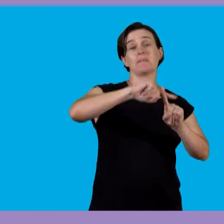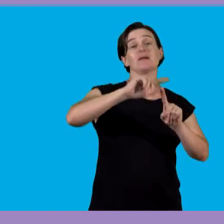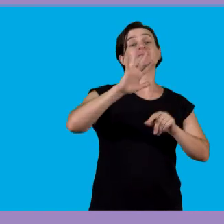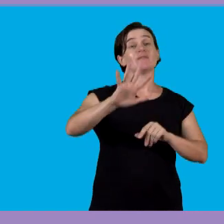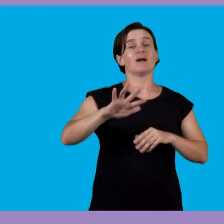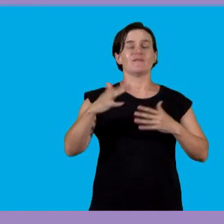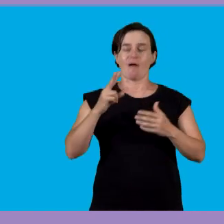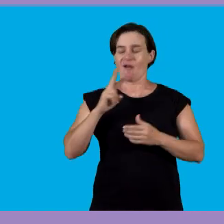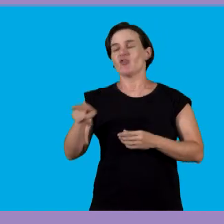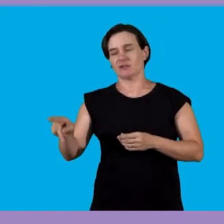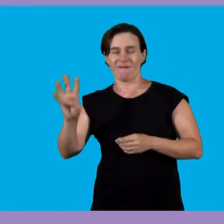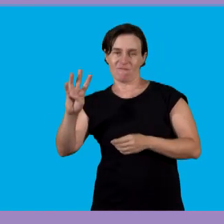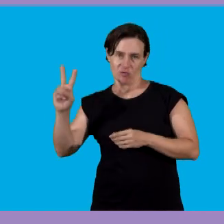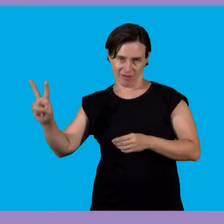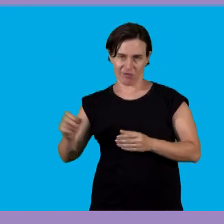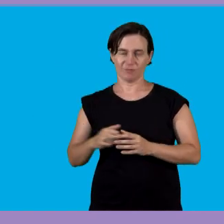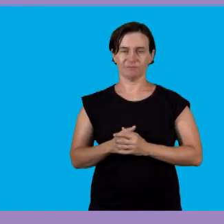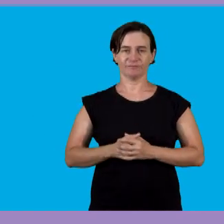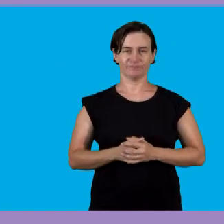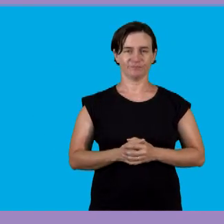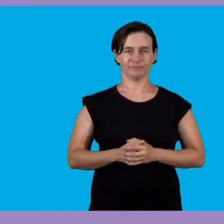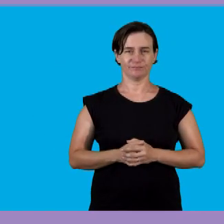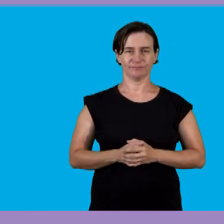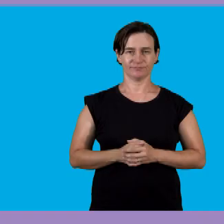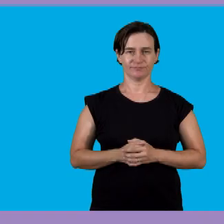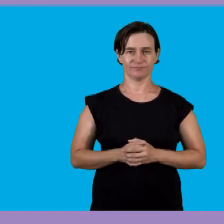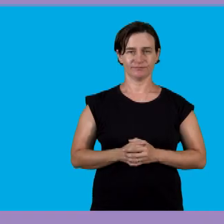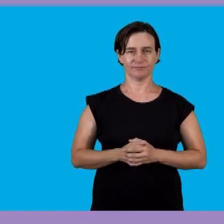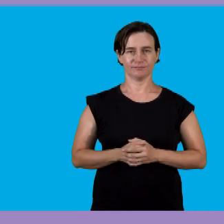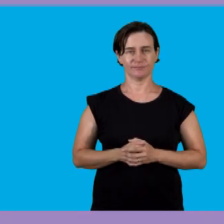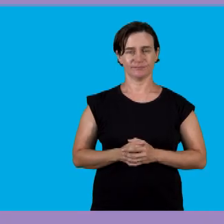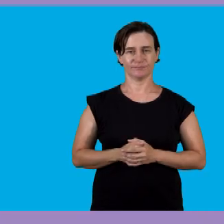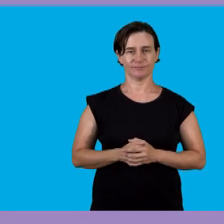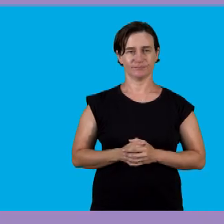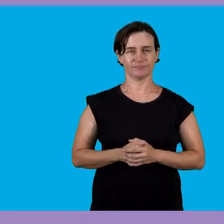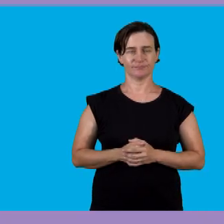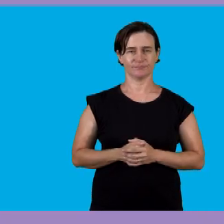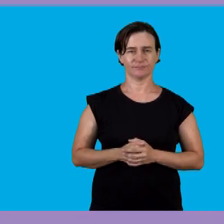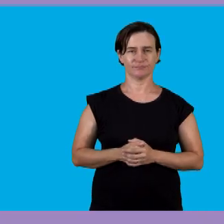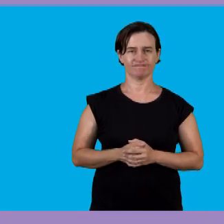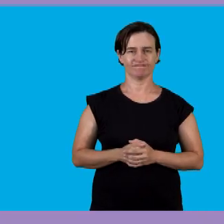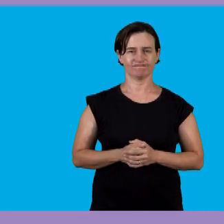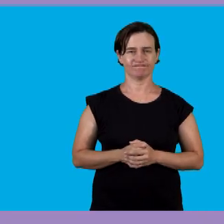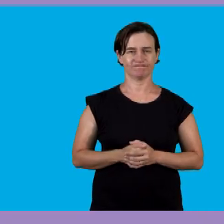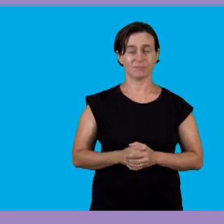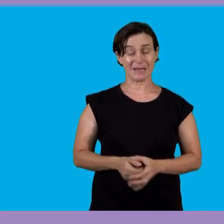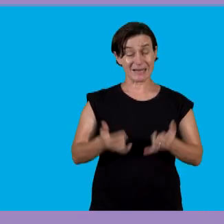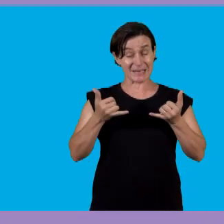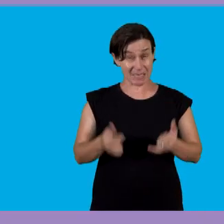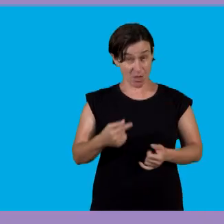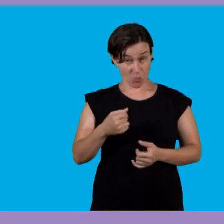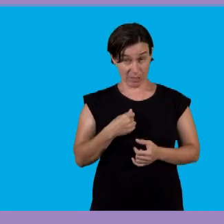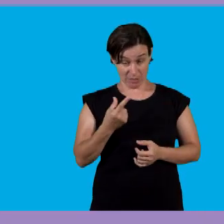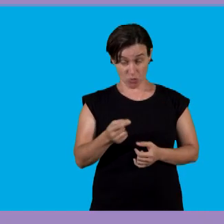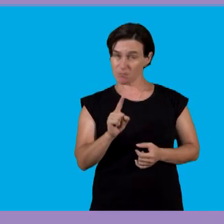add 5 to 37, we will get the output value of the 42. But now we need to take this